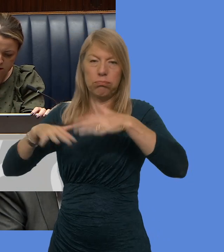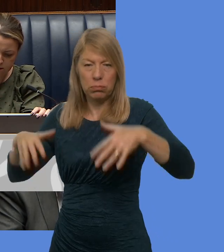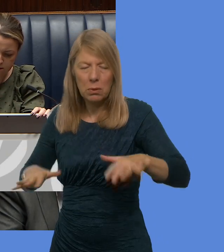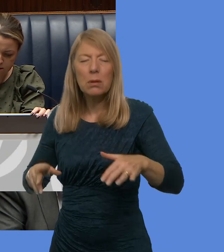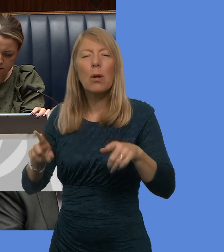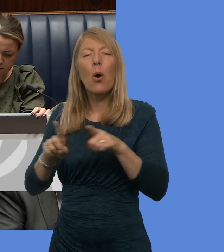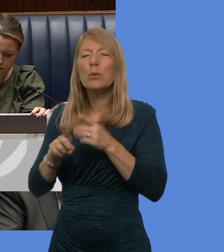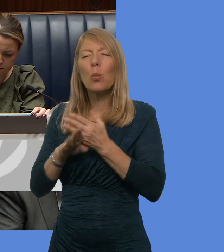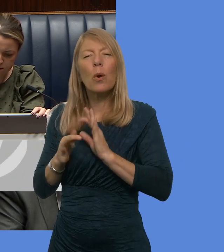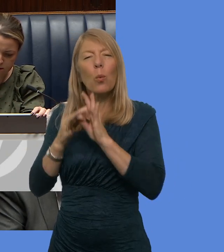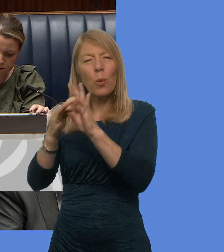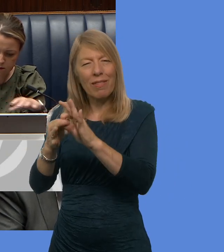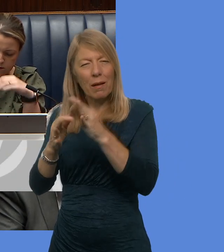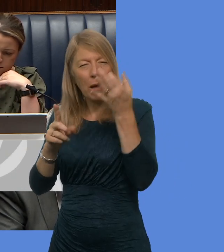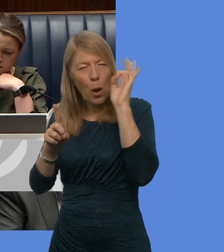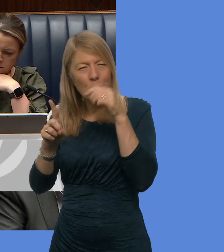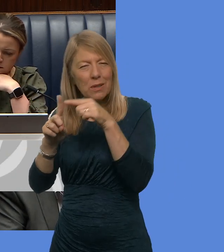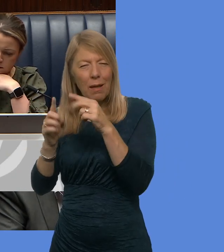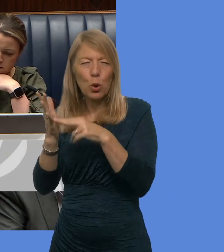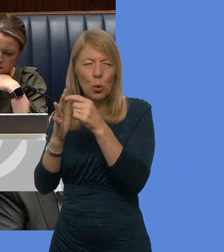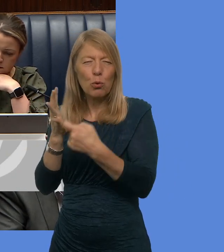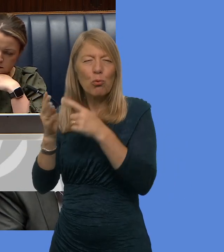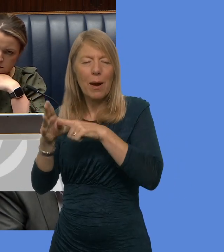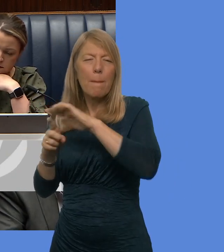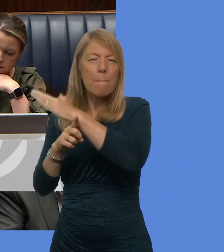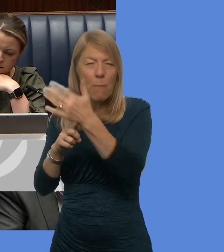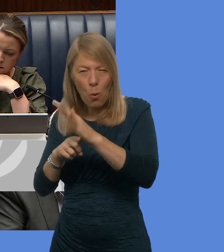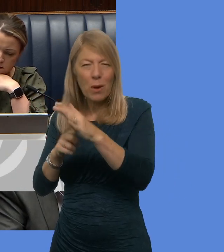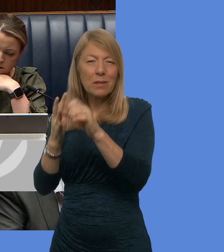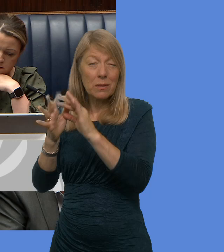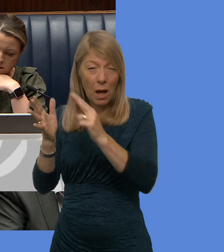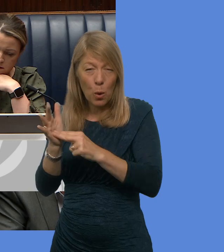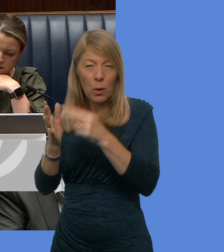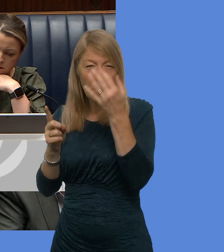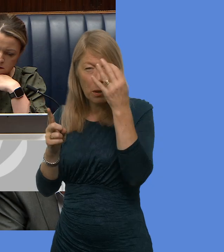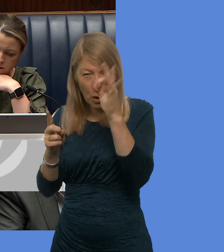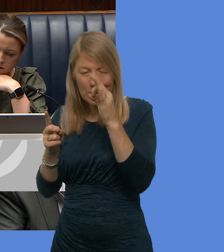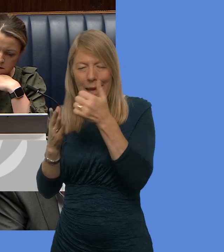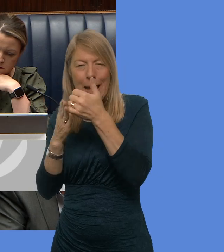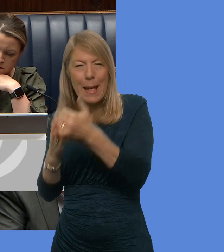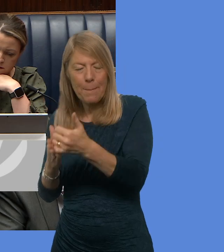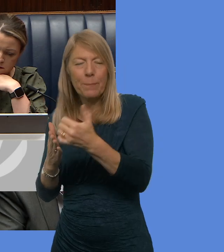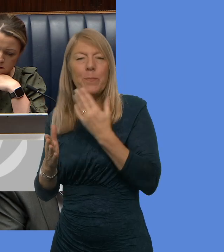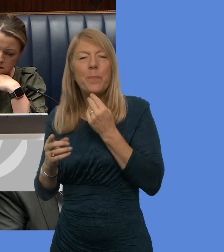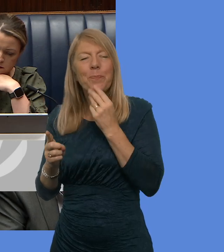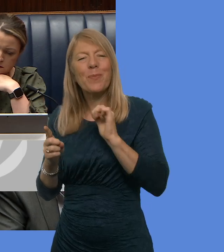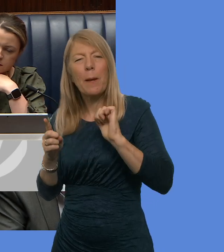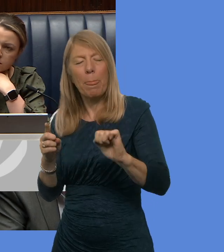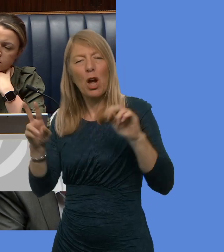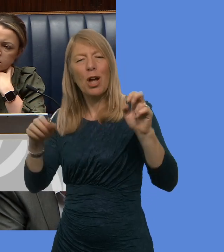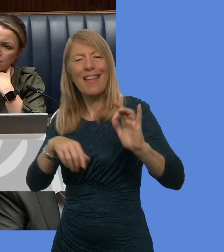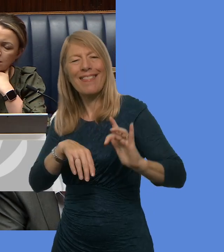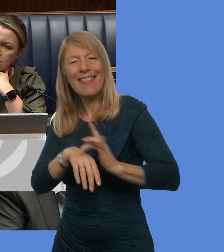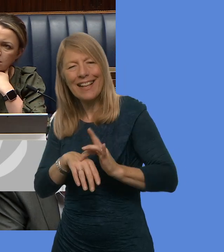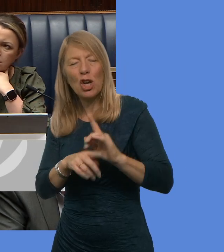Council with a view to potentially accelerating a section of the proposed flood alleviation works through the Council's theatre and conference facility